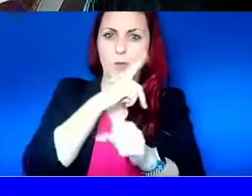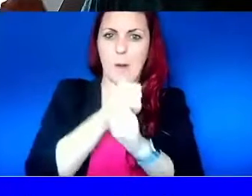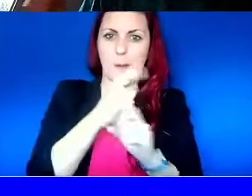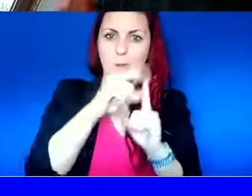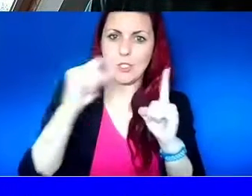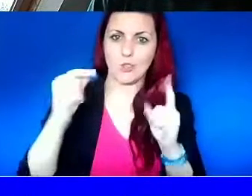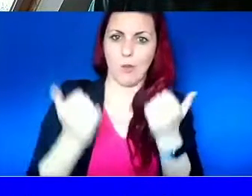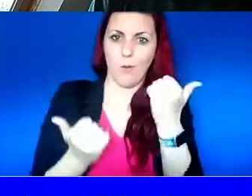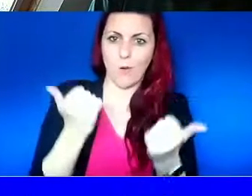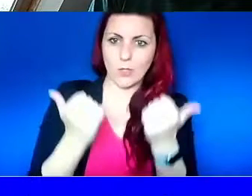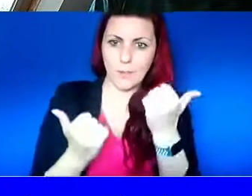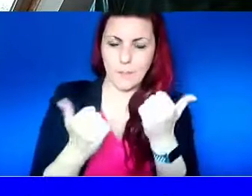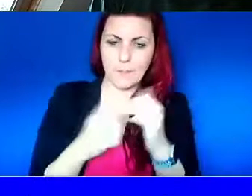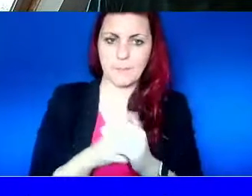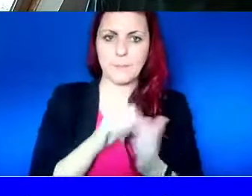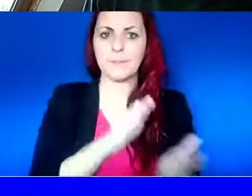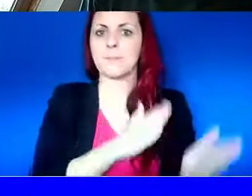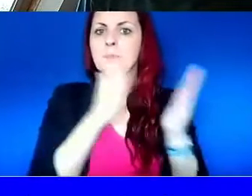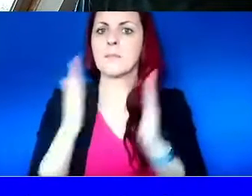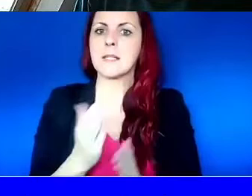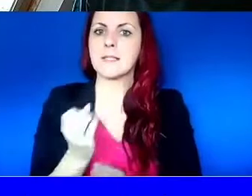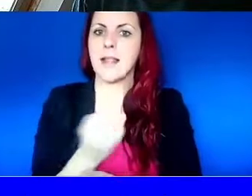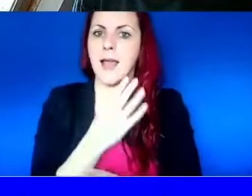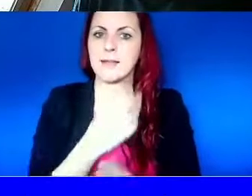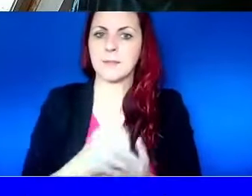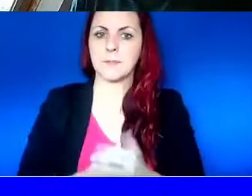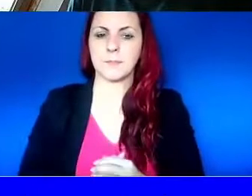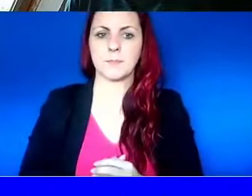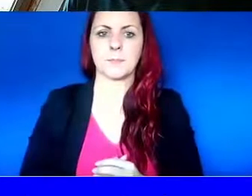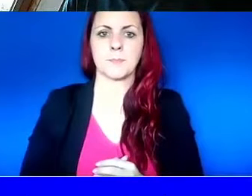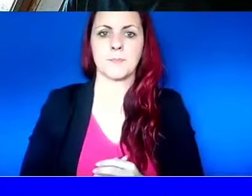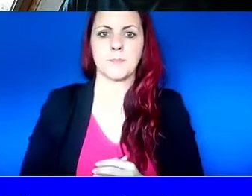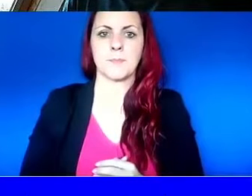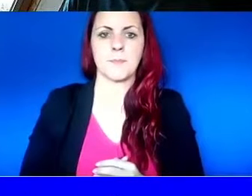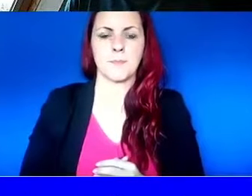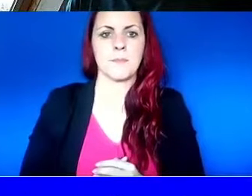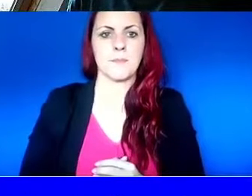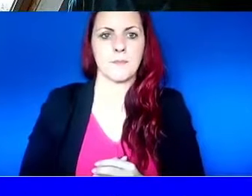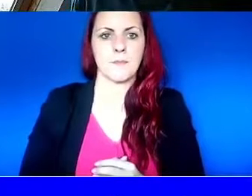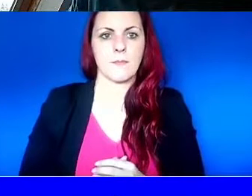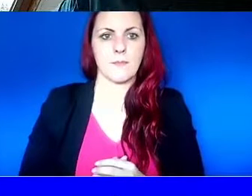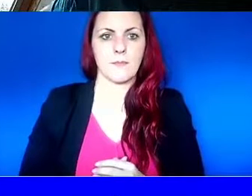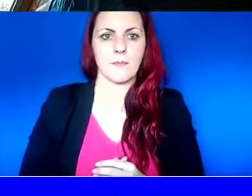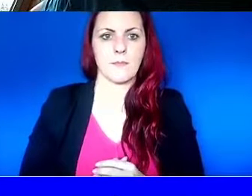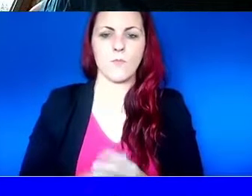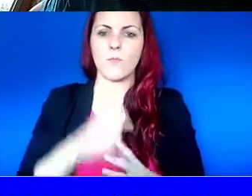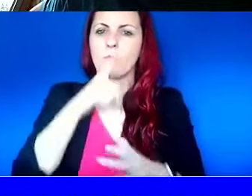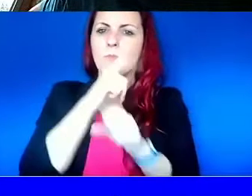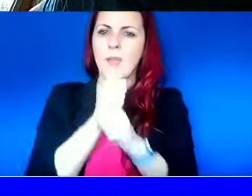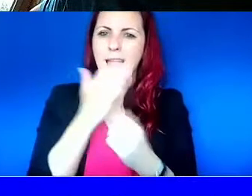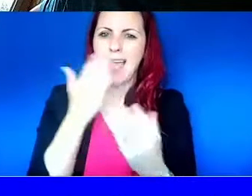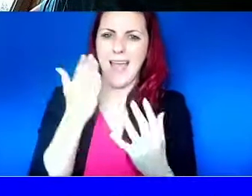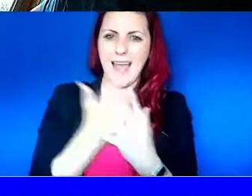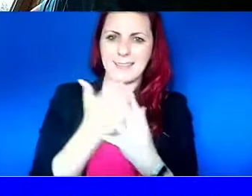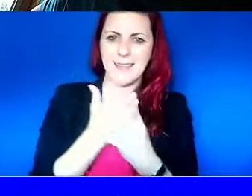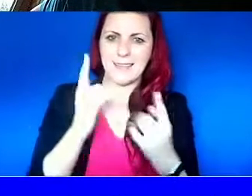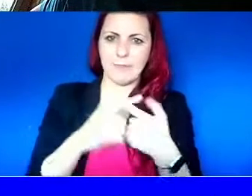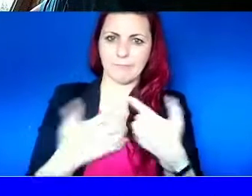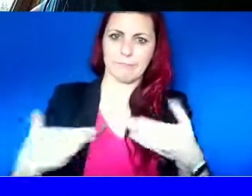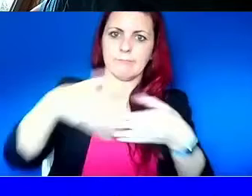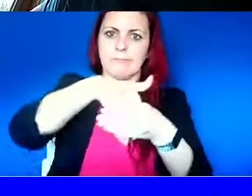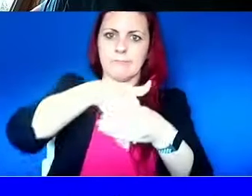So if we can move on to the next slide to talk about access and participation.